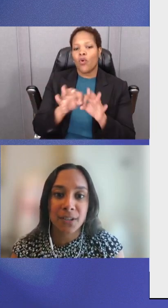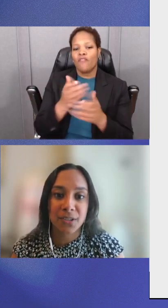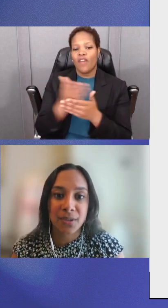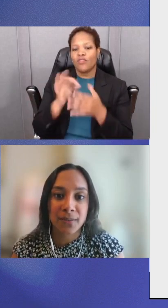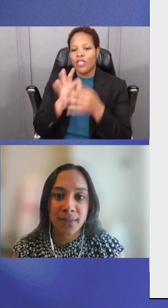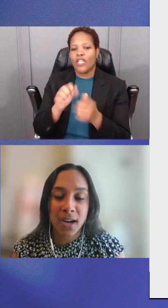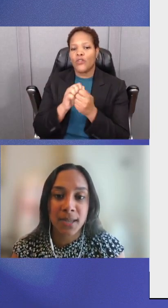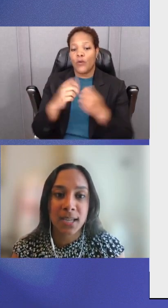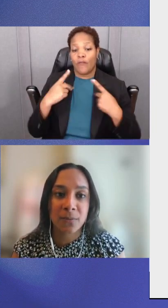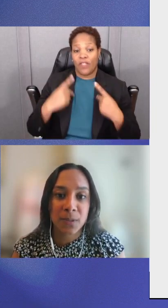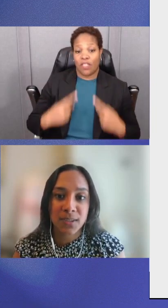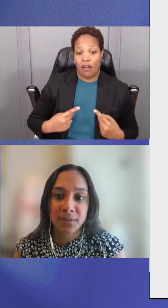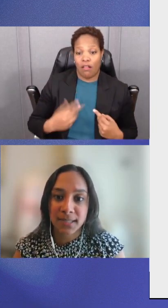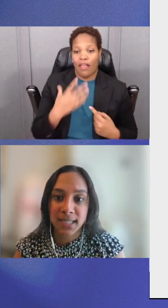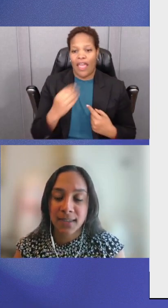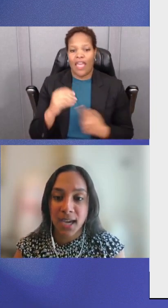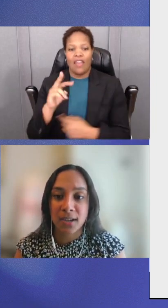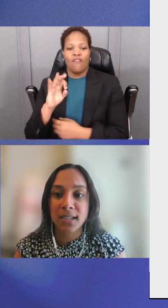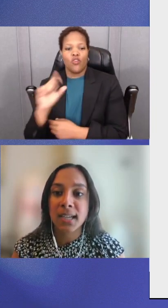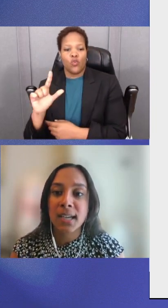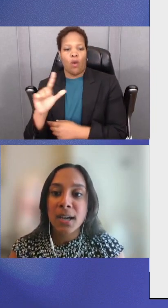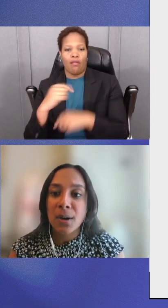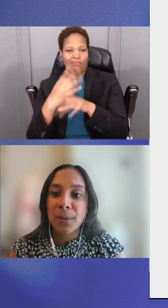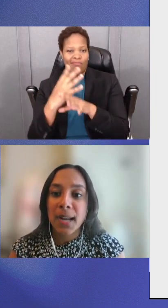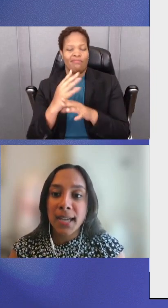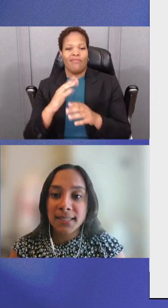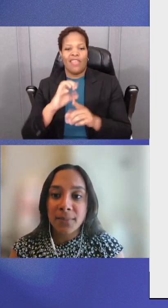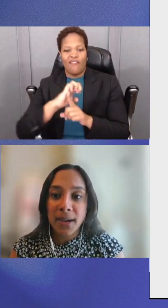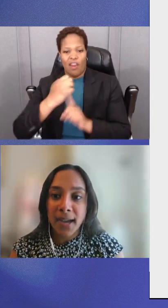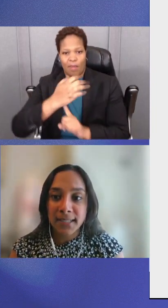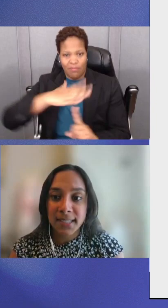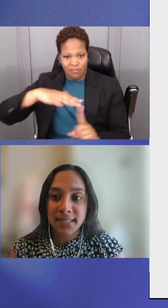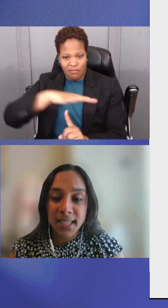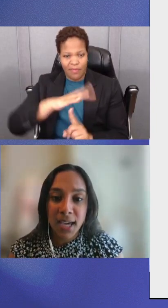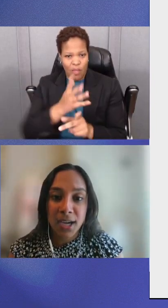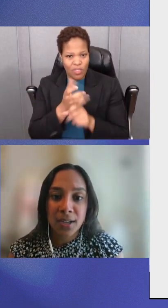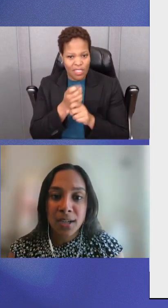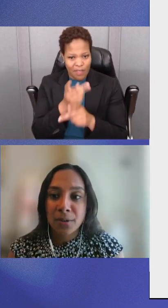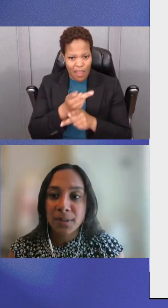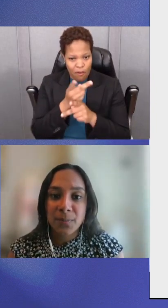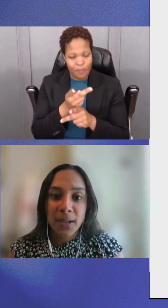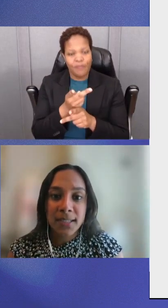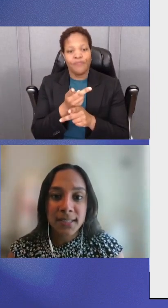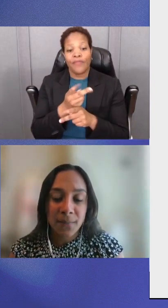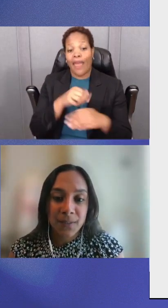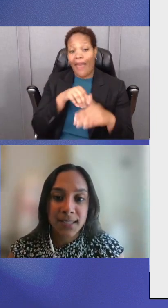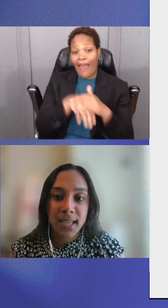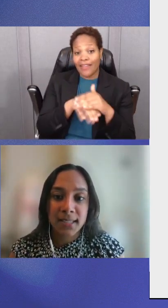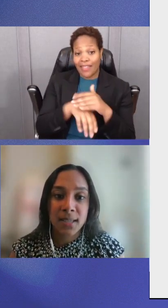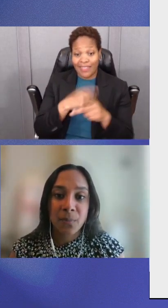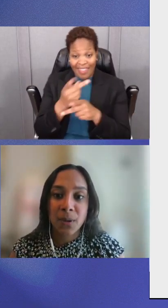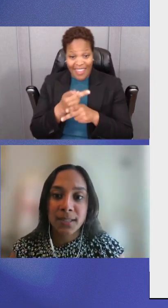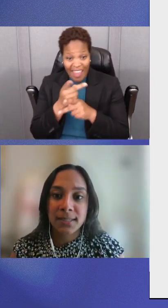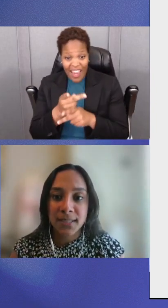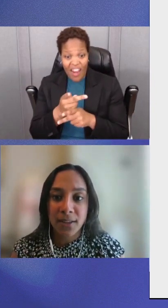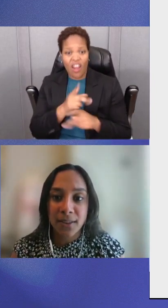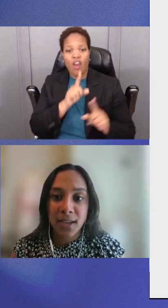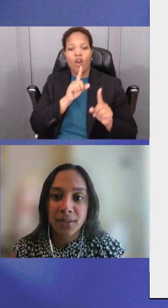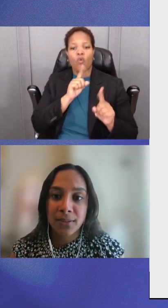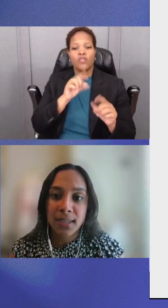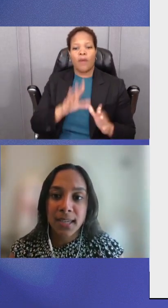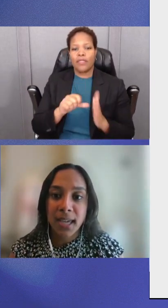and virtual environment in which they receive care. When asked about accessing care, respondents emphasized the importance of